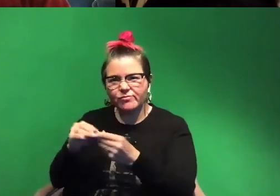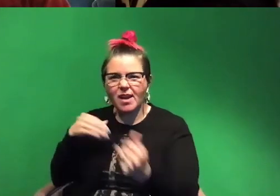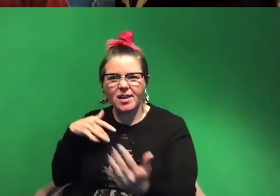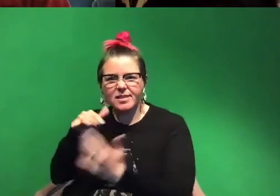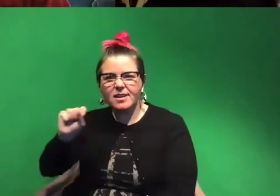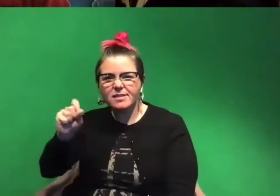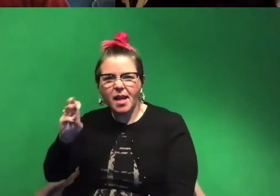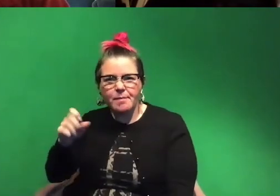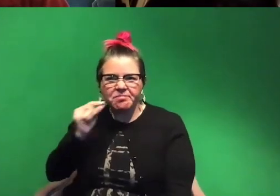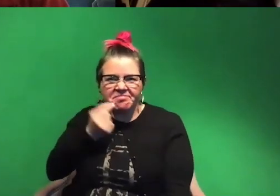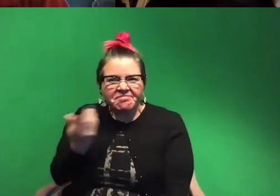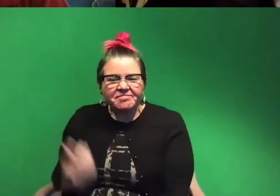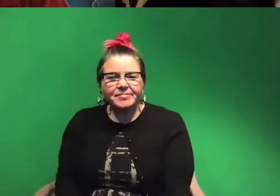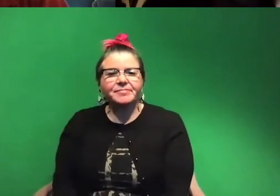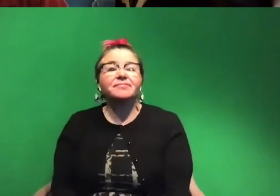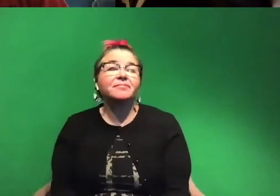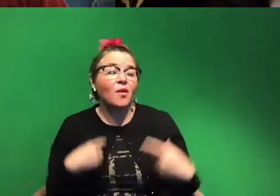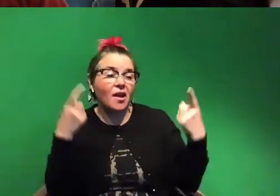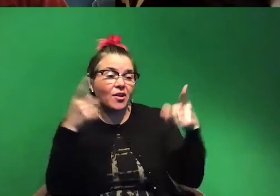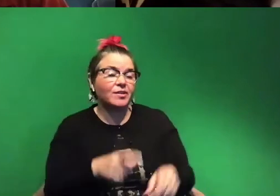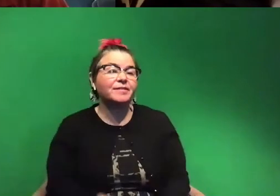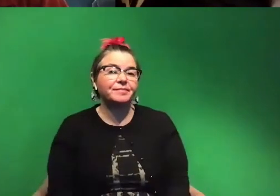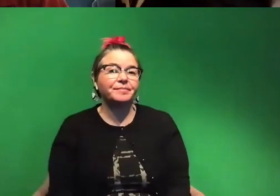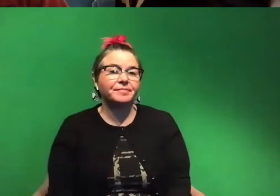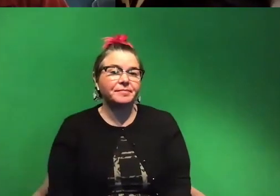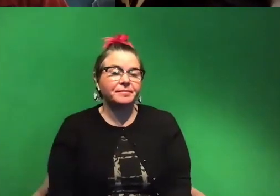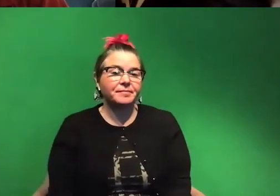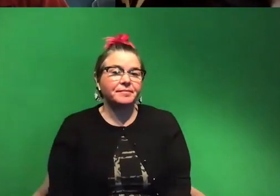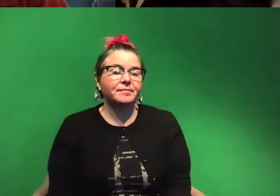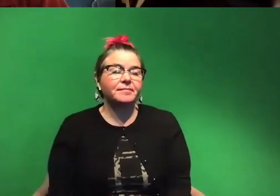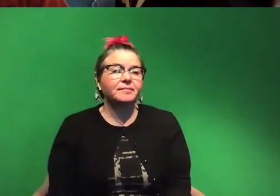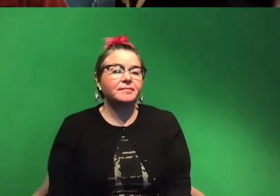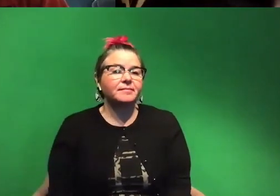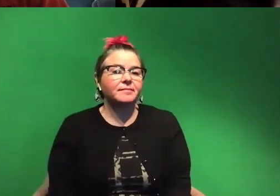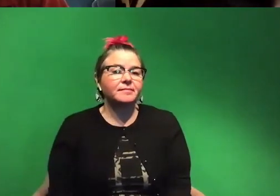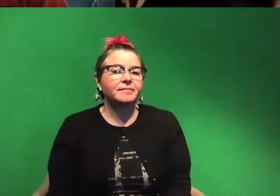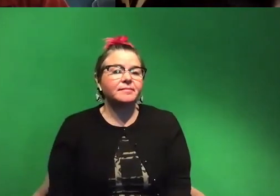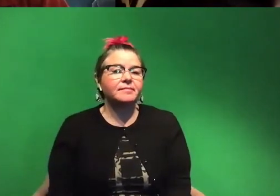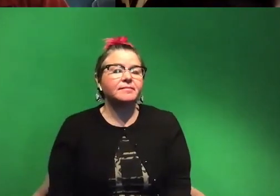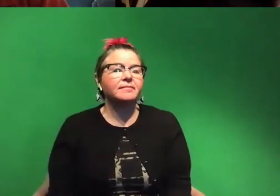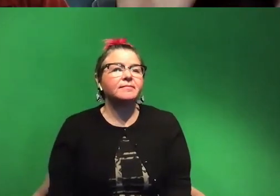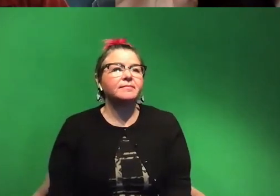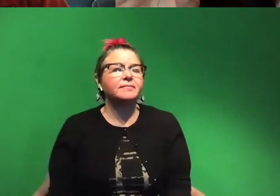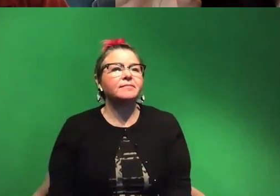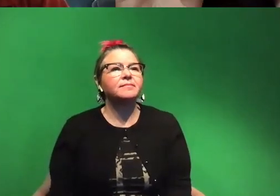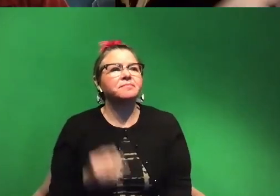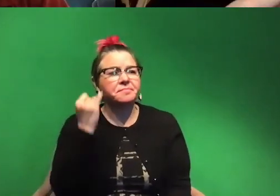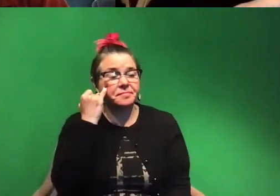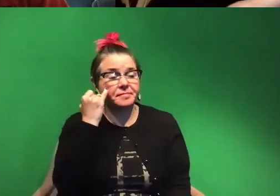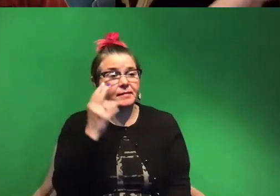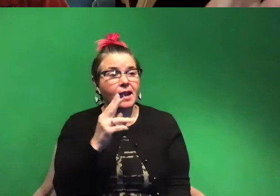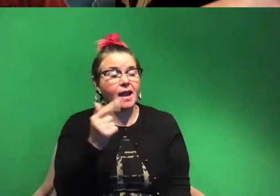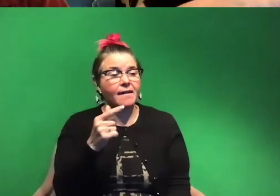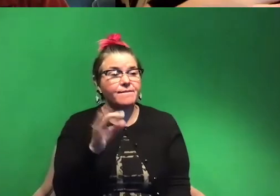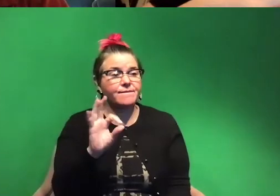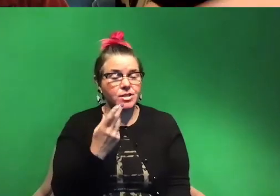so cool. I completely agree. Yeah. So what happens if a hagfish were to